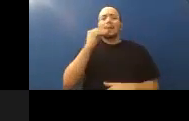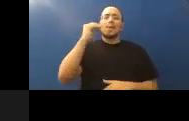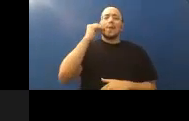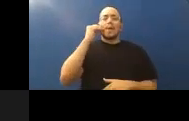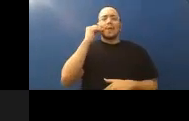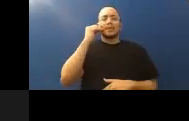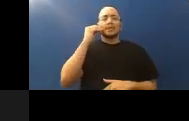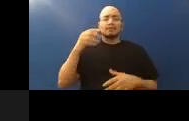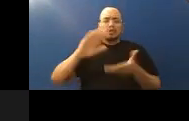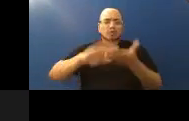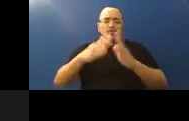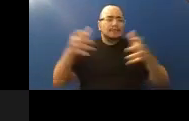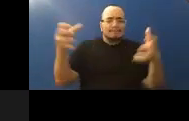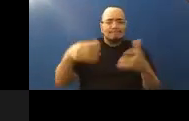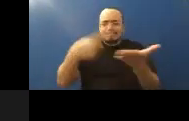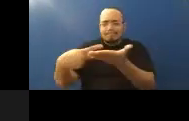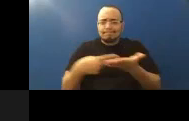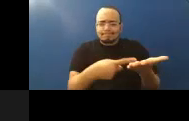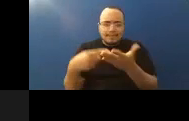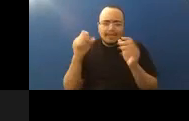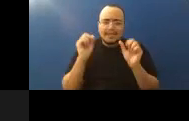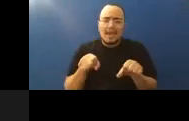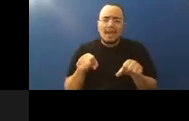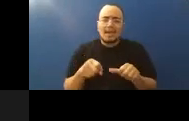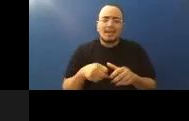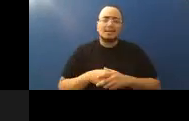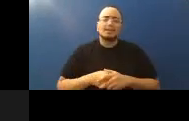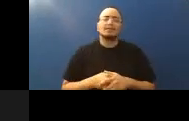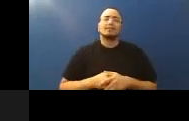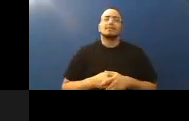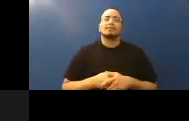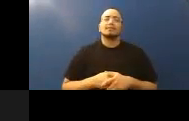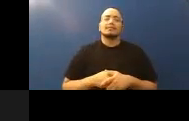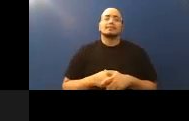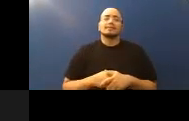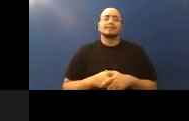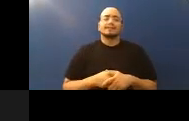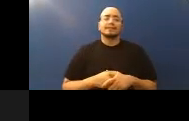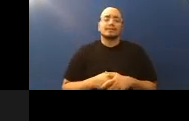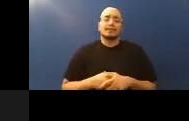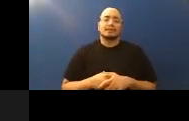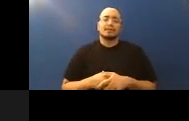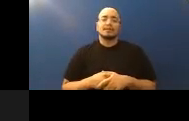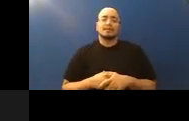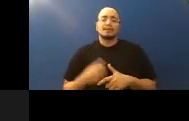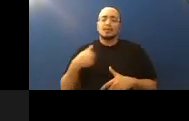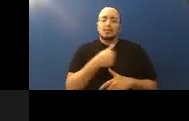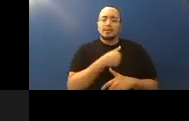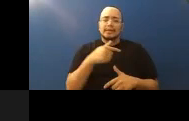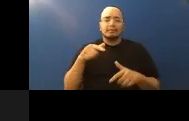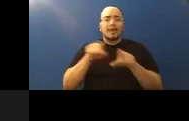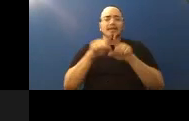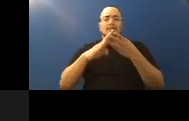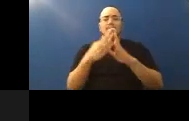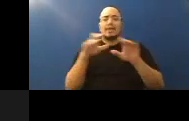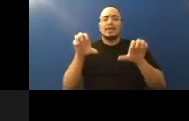building community safety, we can do the work, I think, to help keep our community safe. But again, that's going to come